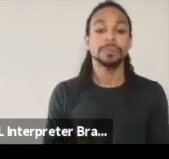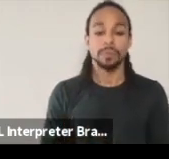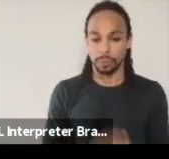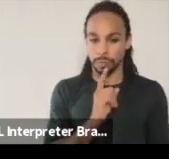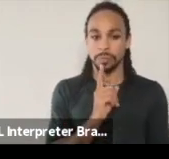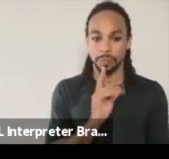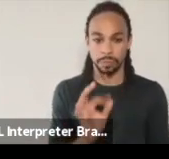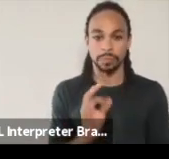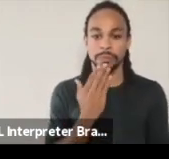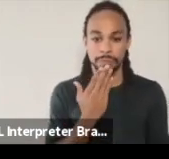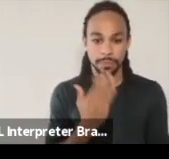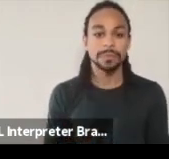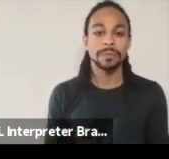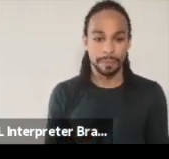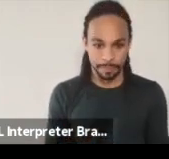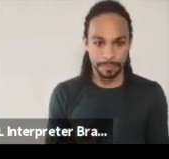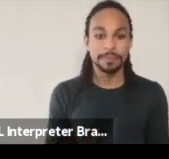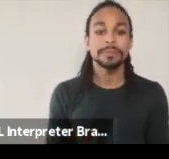Thank you.